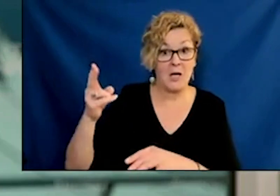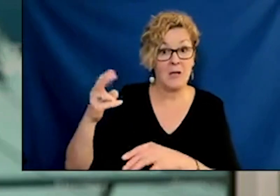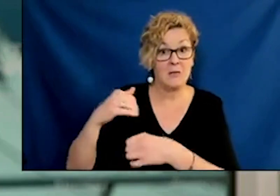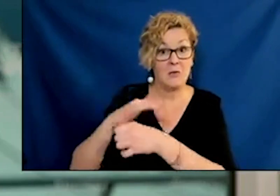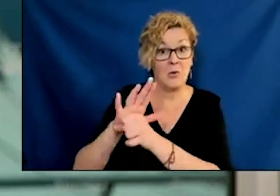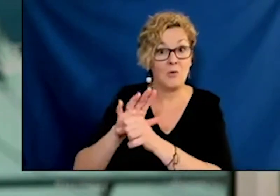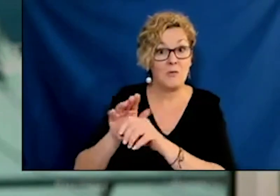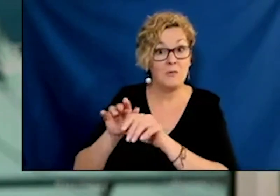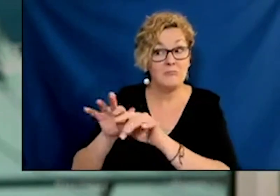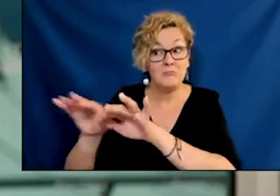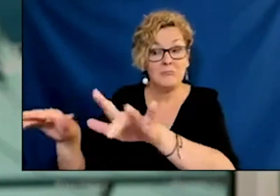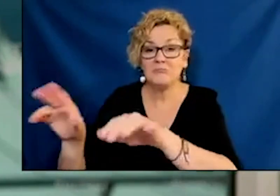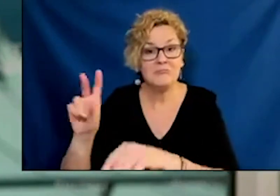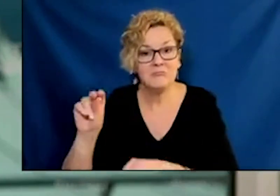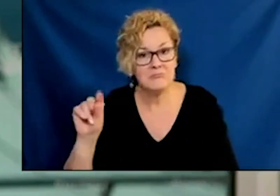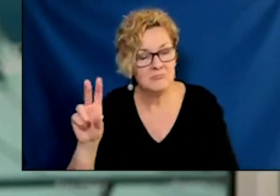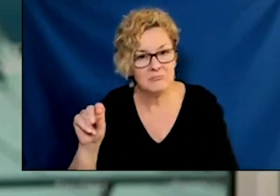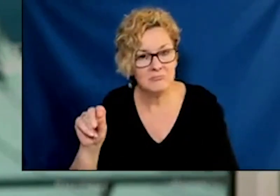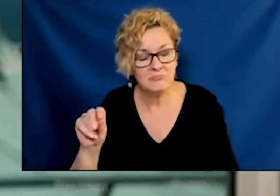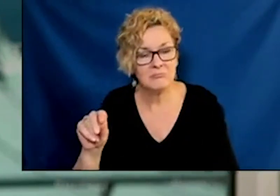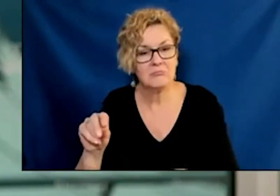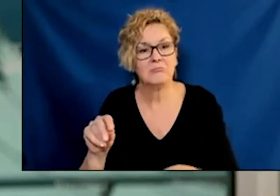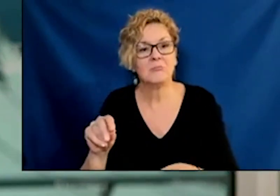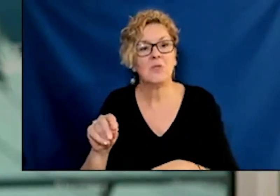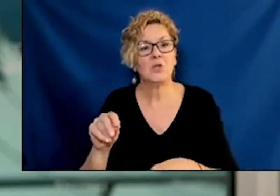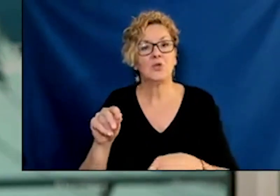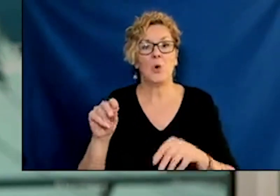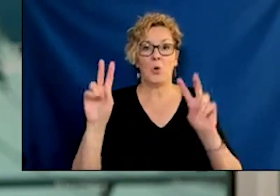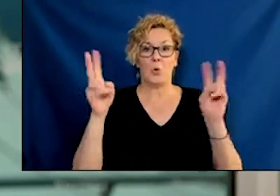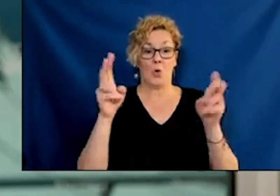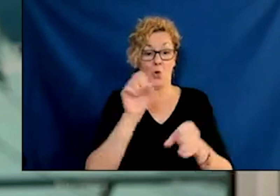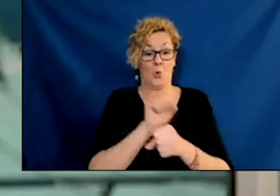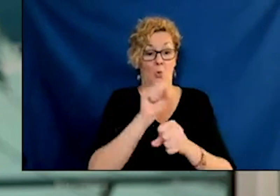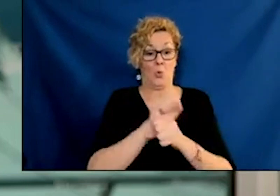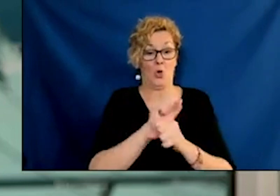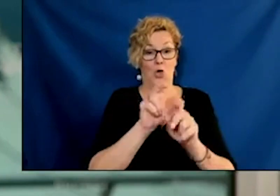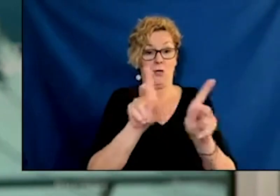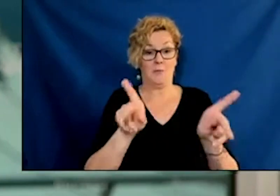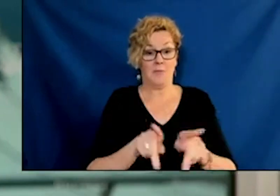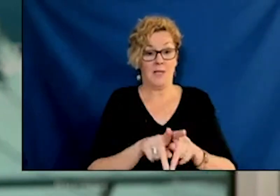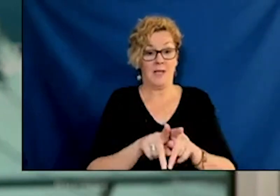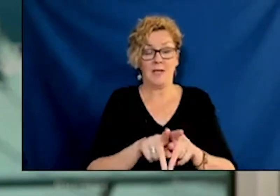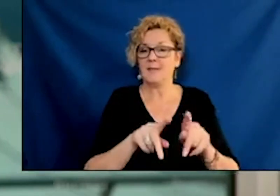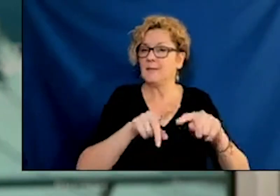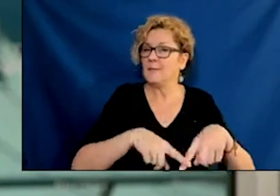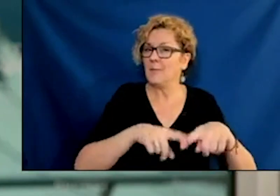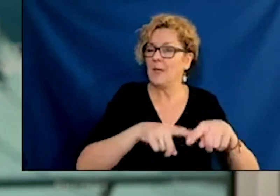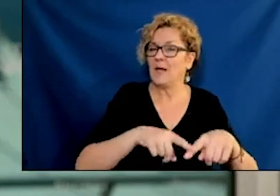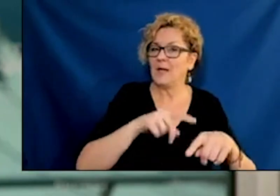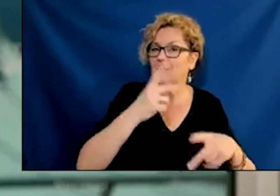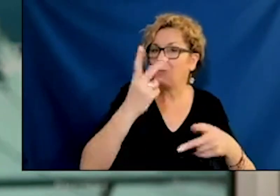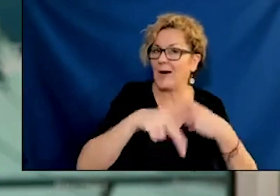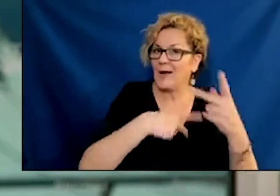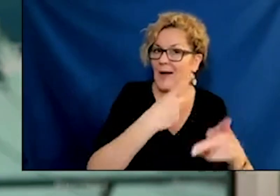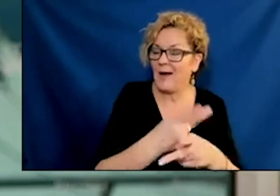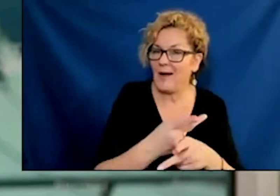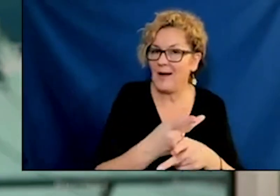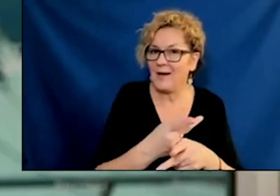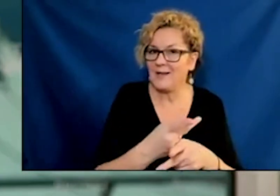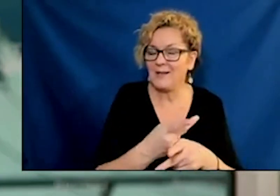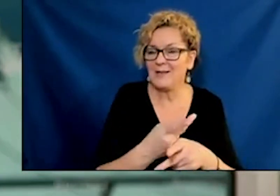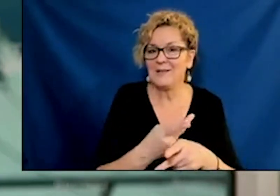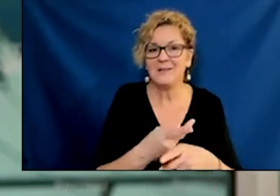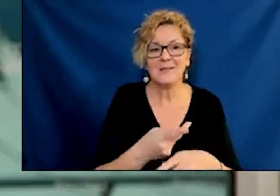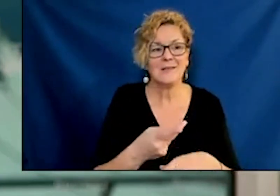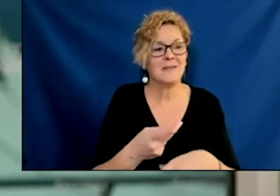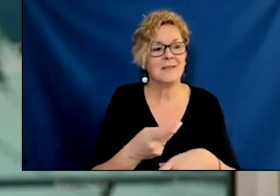high numbers of people. So when you talk about, the percentages, it's not that simple either, because